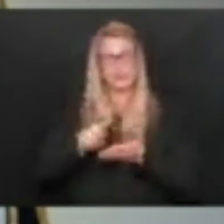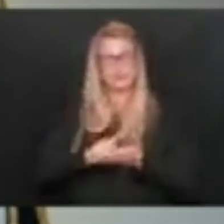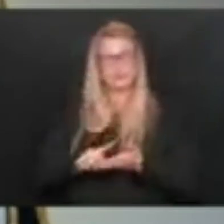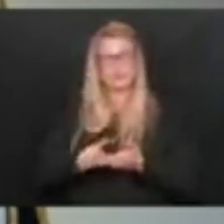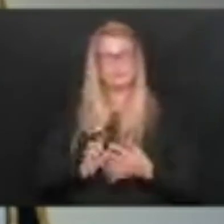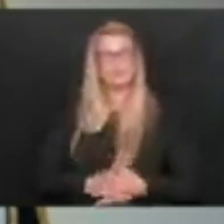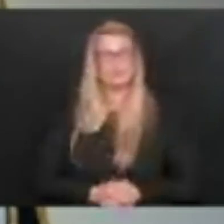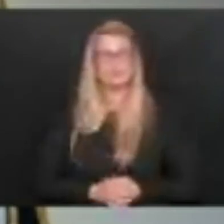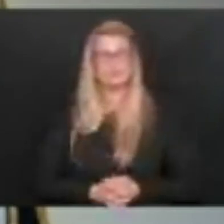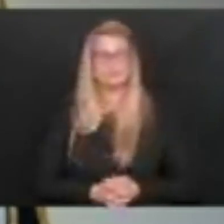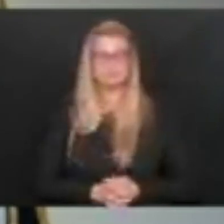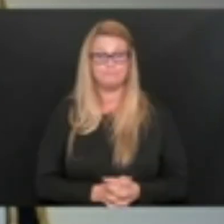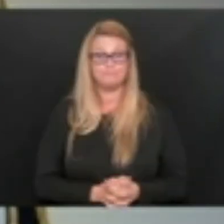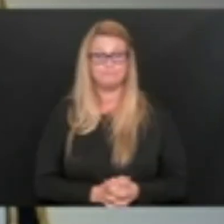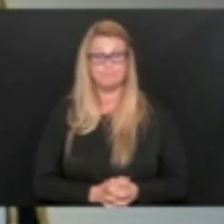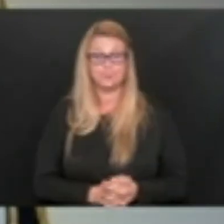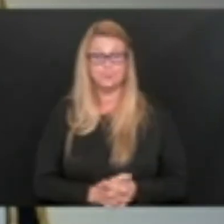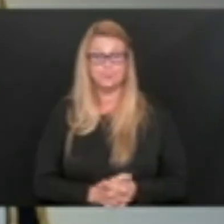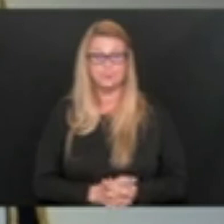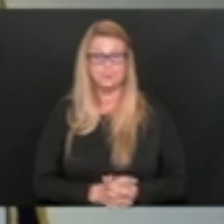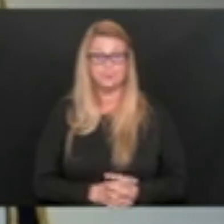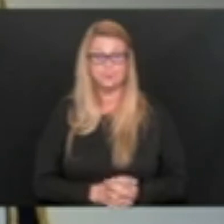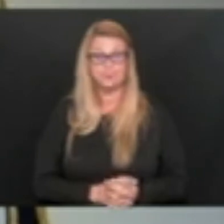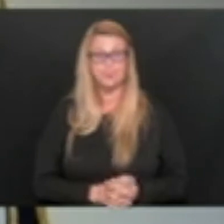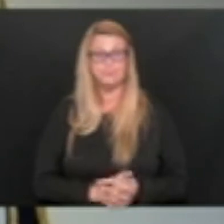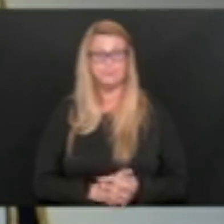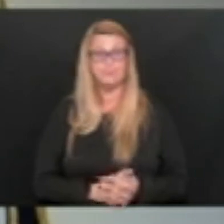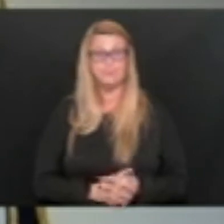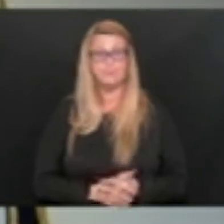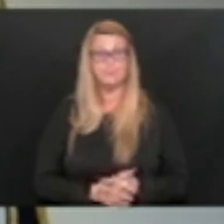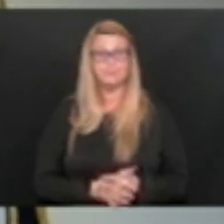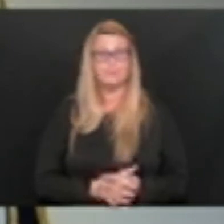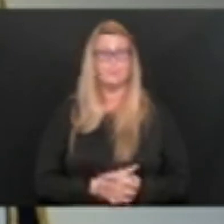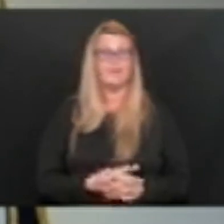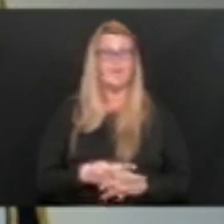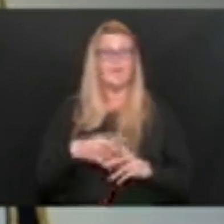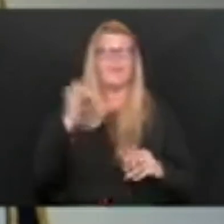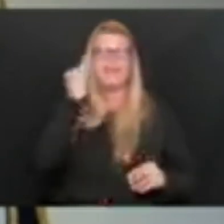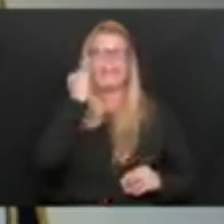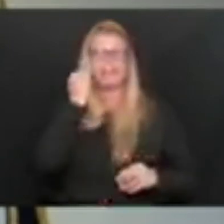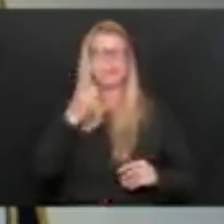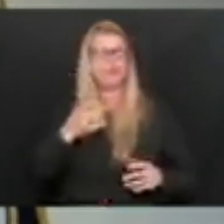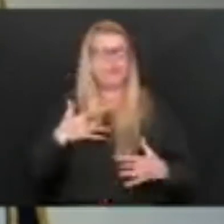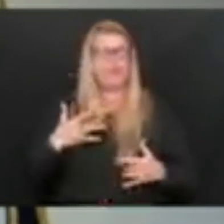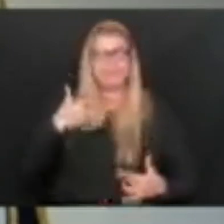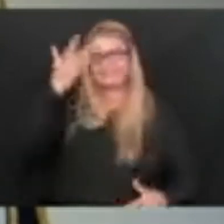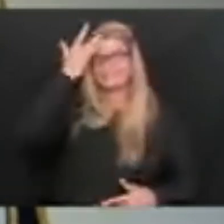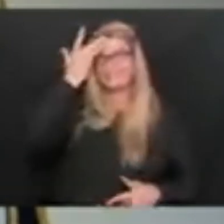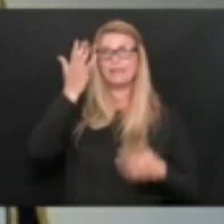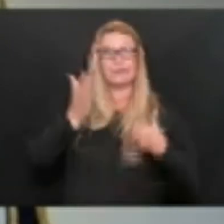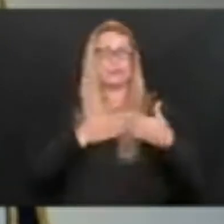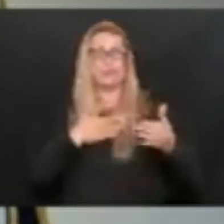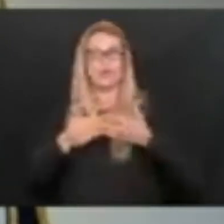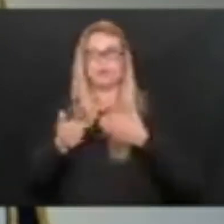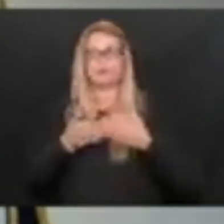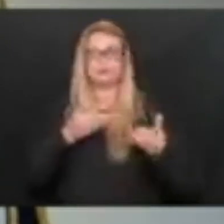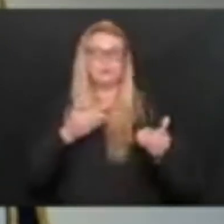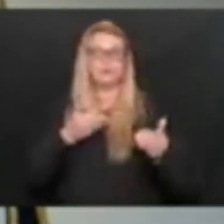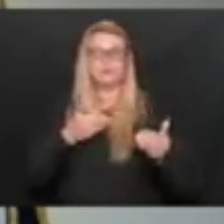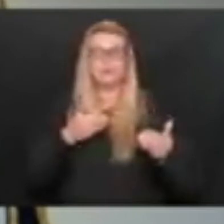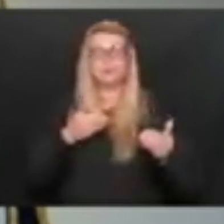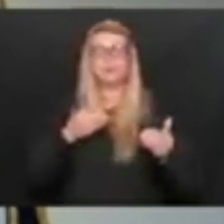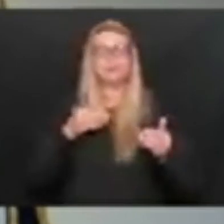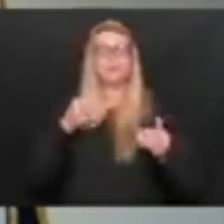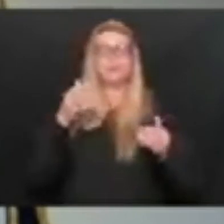guidance. Testing guidance has not changed for symptomatic individuals. Regardless of vaccination status, residents and staff